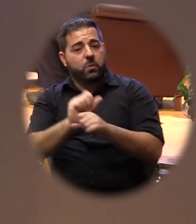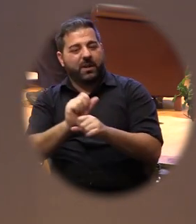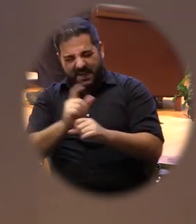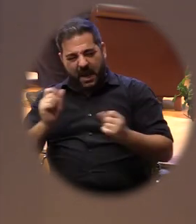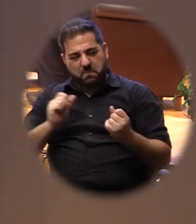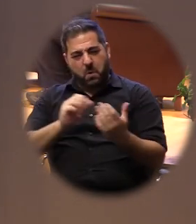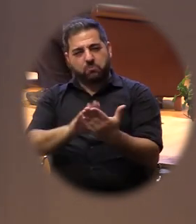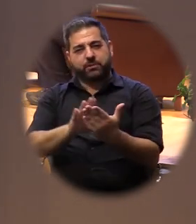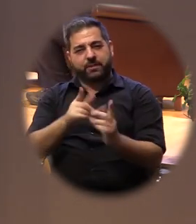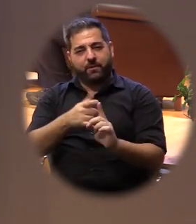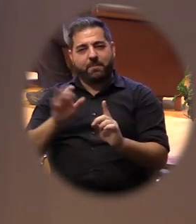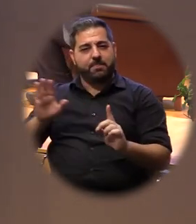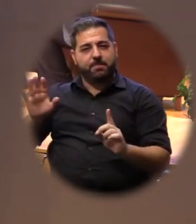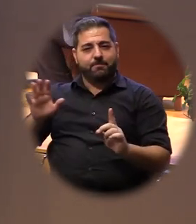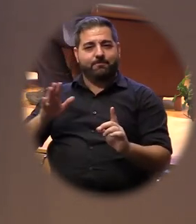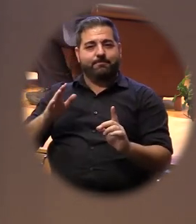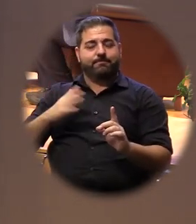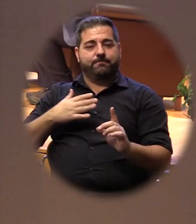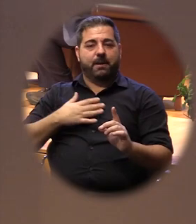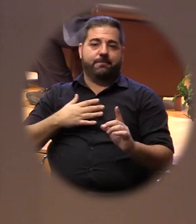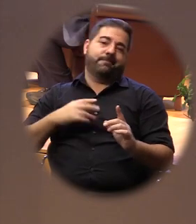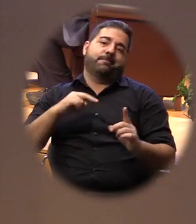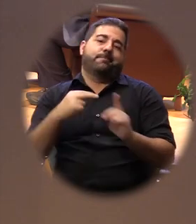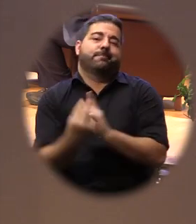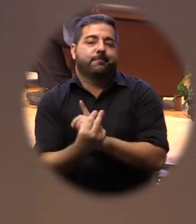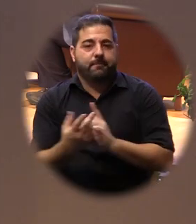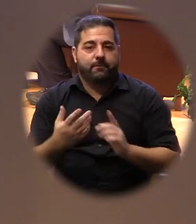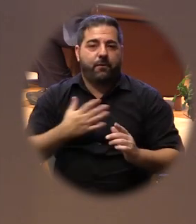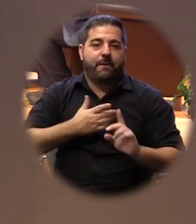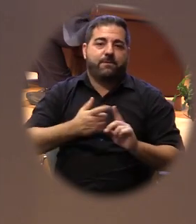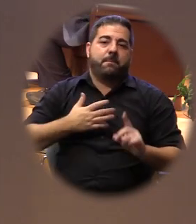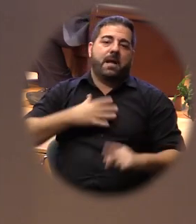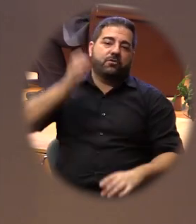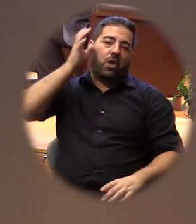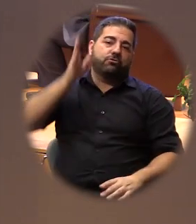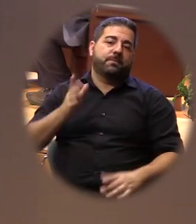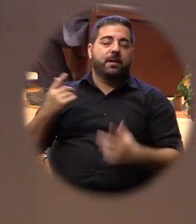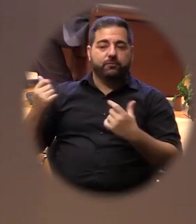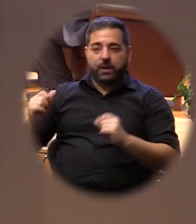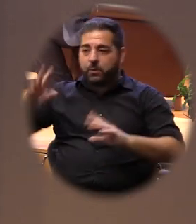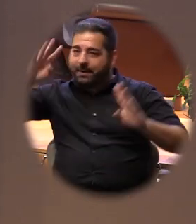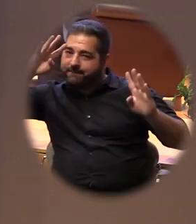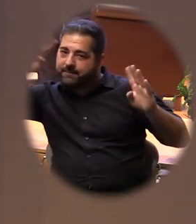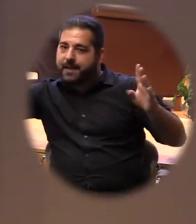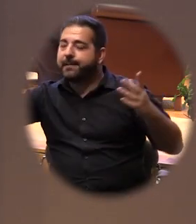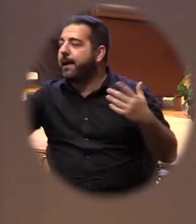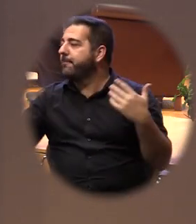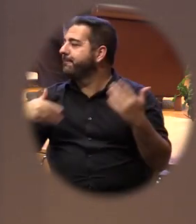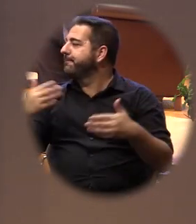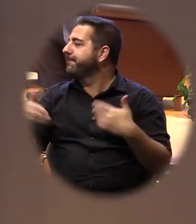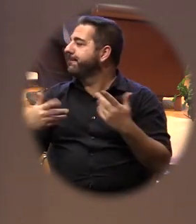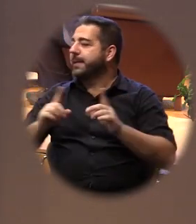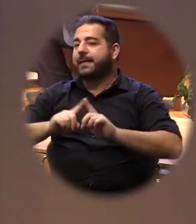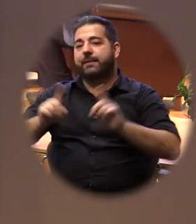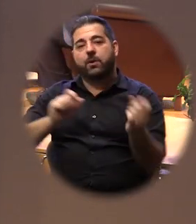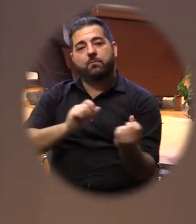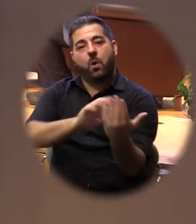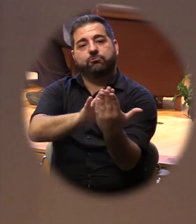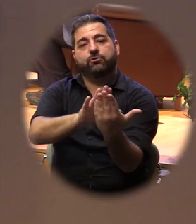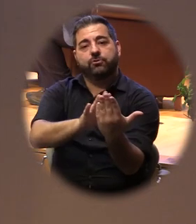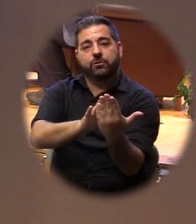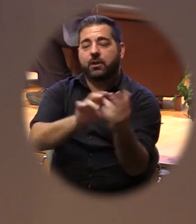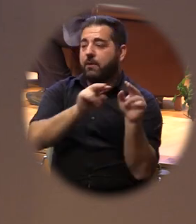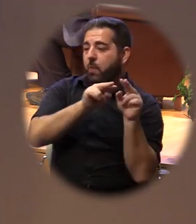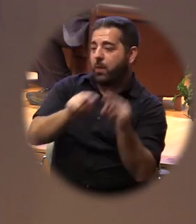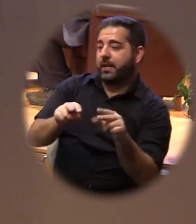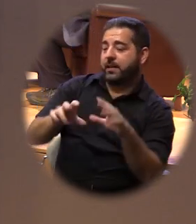this from the point of view of my scholarship primarily, have tried to invent a different way of looking at the world